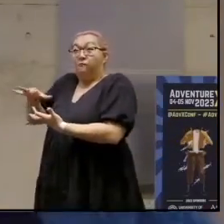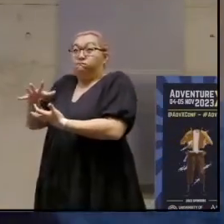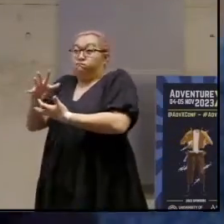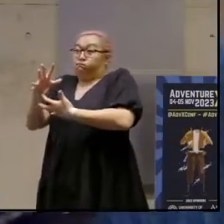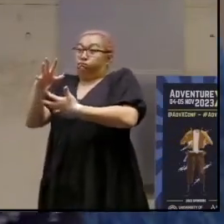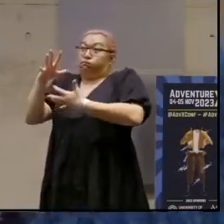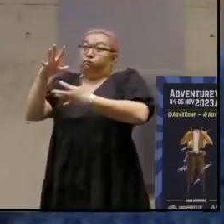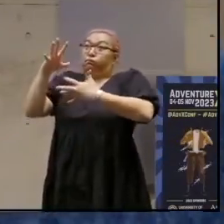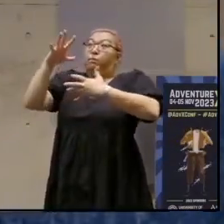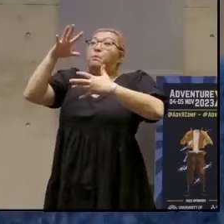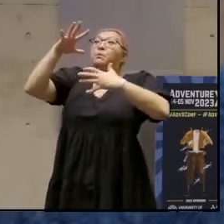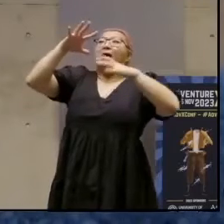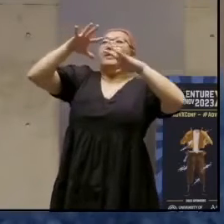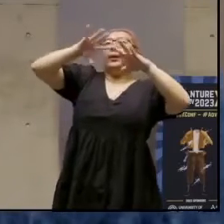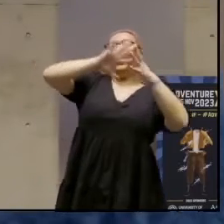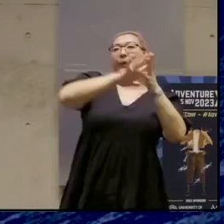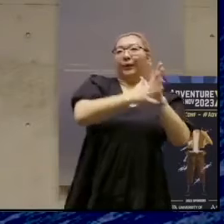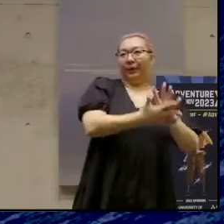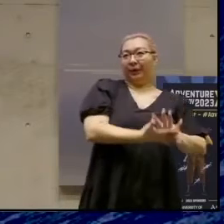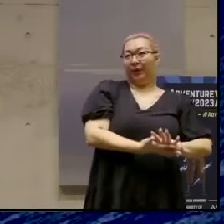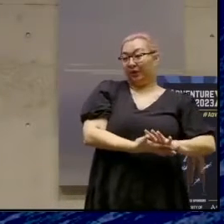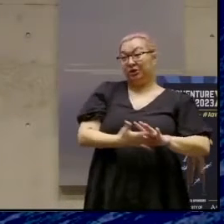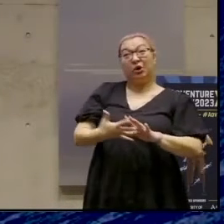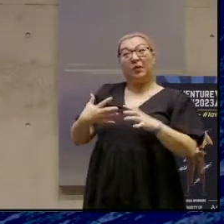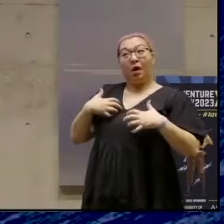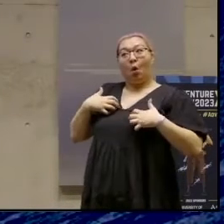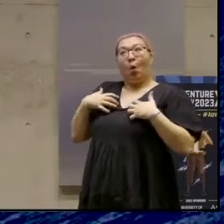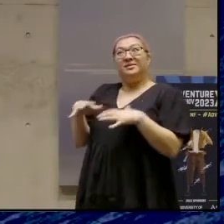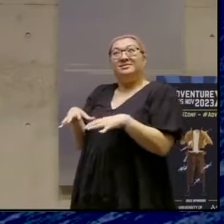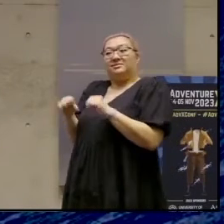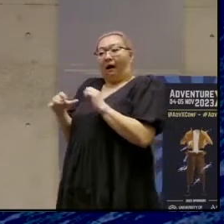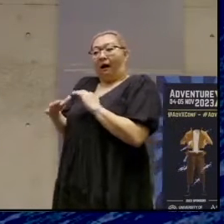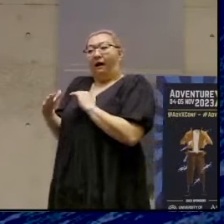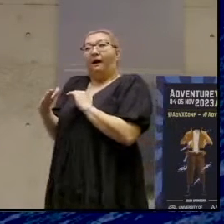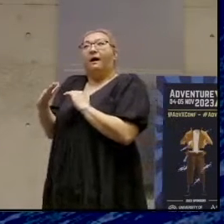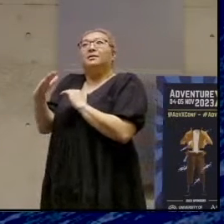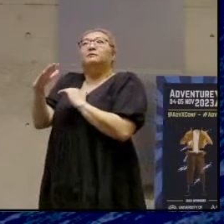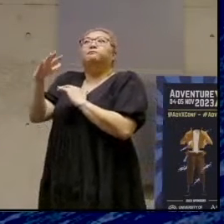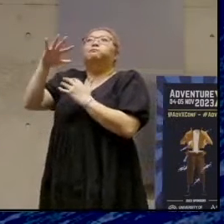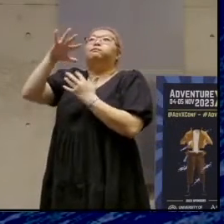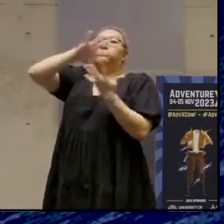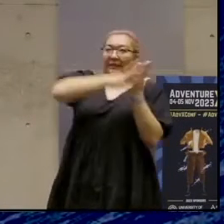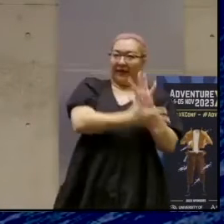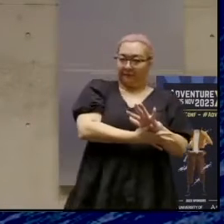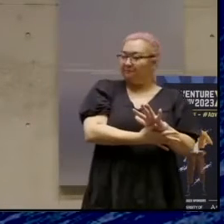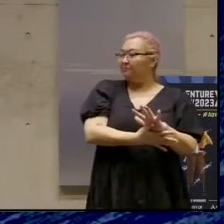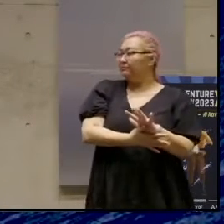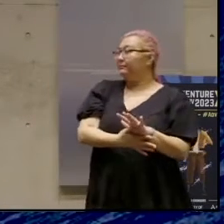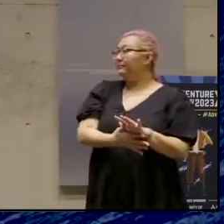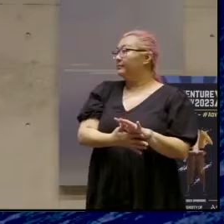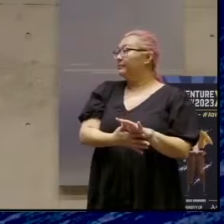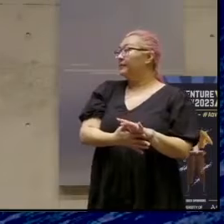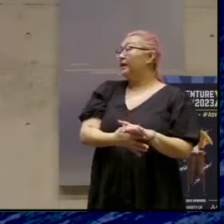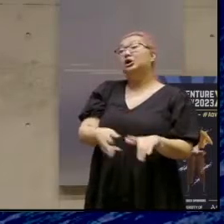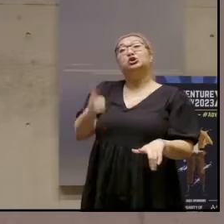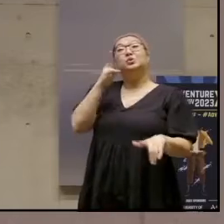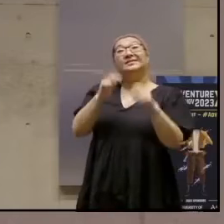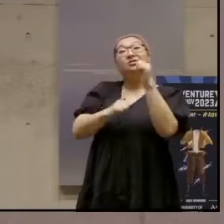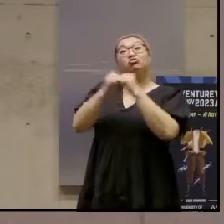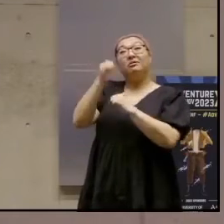dissipation of energy. Does everybody understand what I'm saying here? So what you get is this. I got to put this down for a second. Apologies. Is this